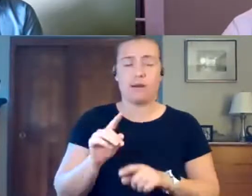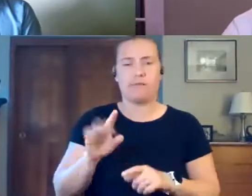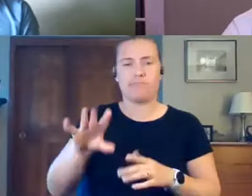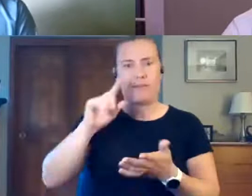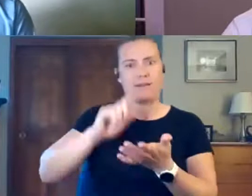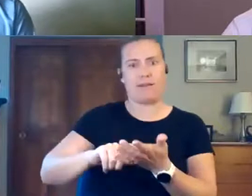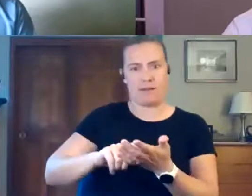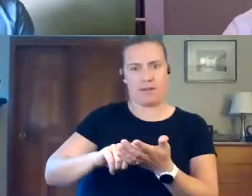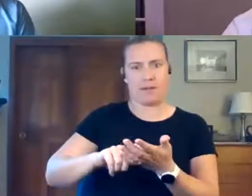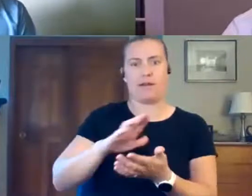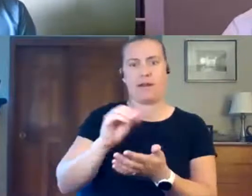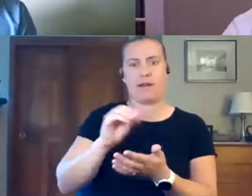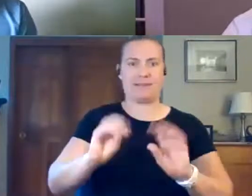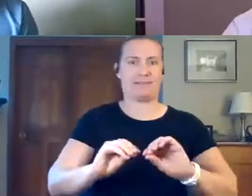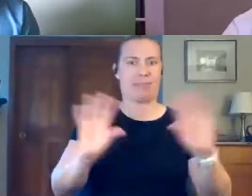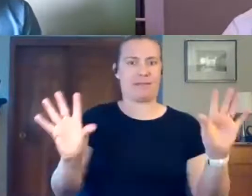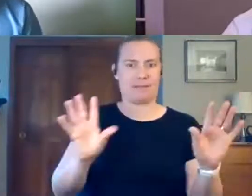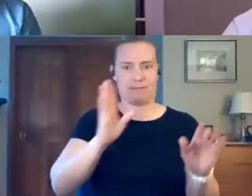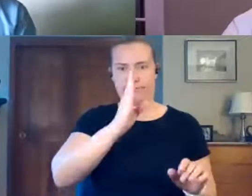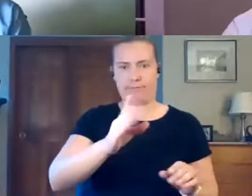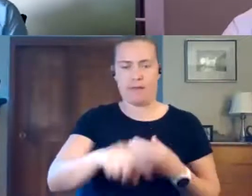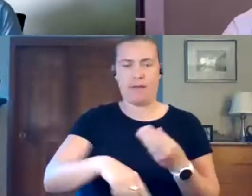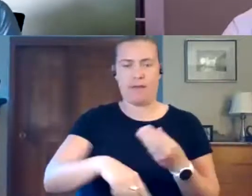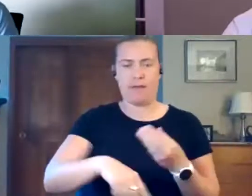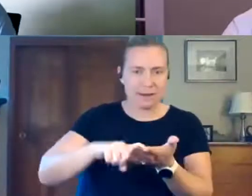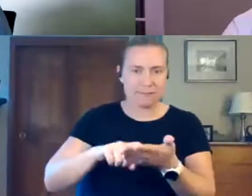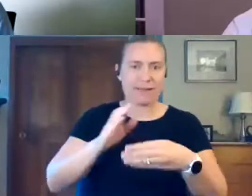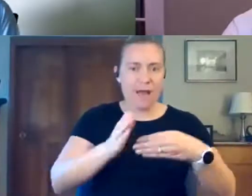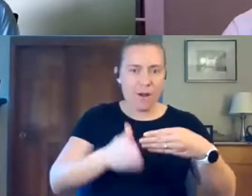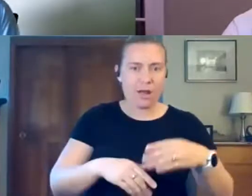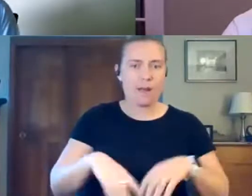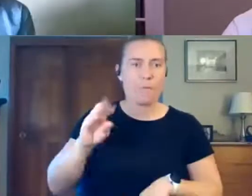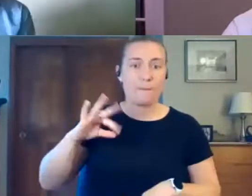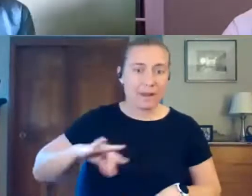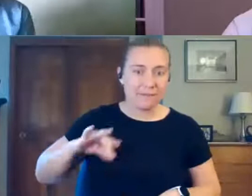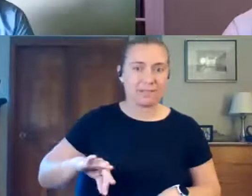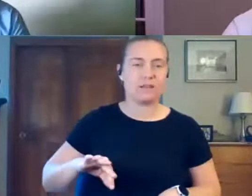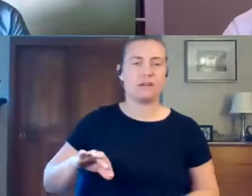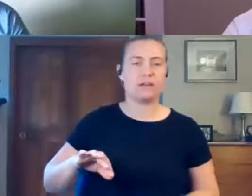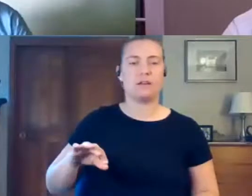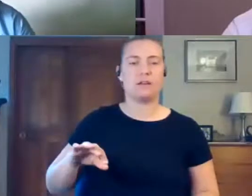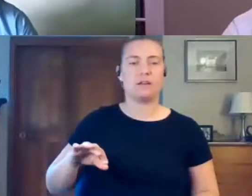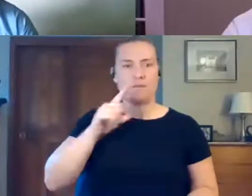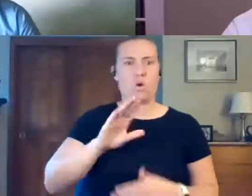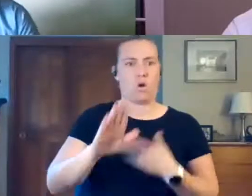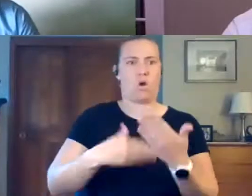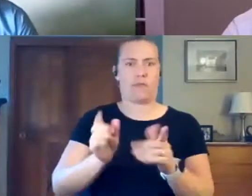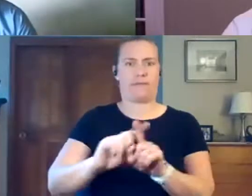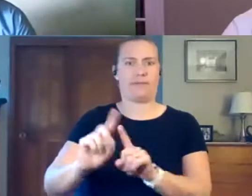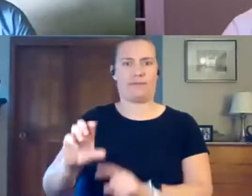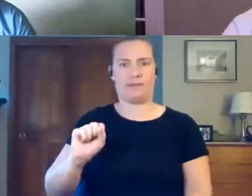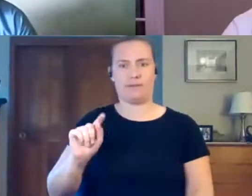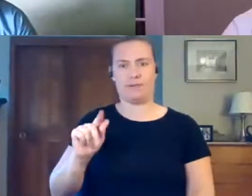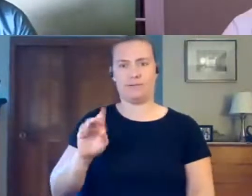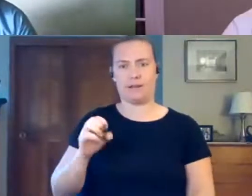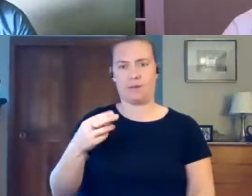and being explicit about identifying outcomes or benefits for all the different stakeholders. So,